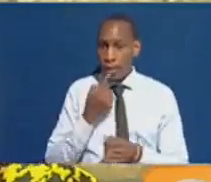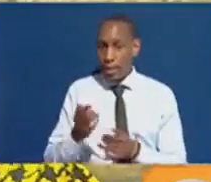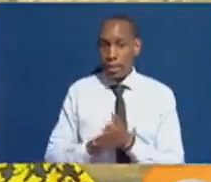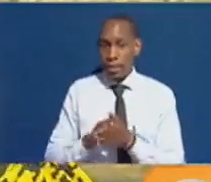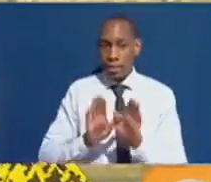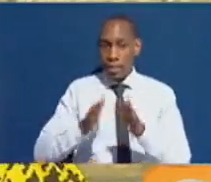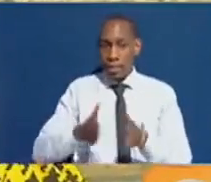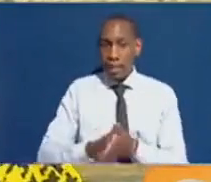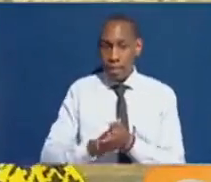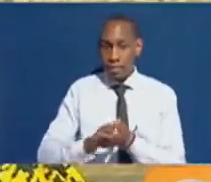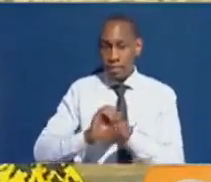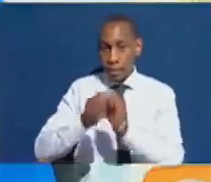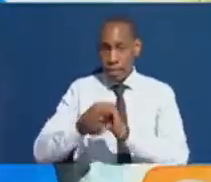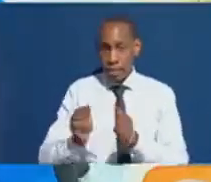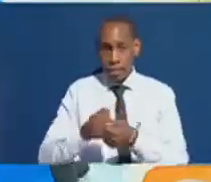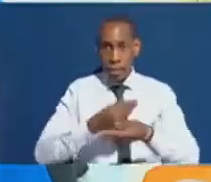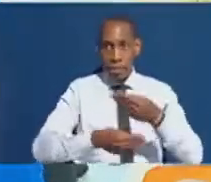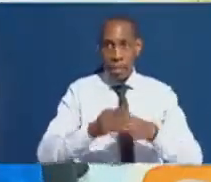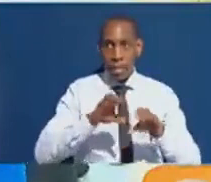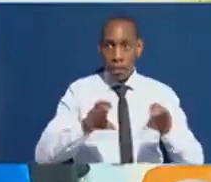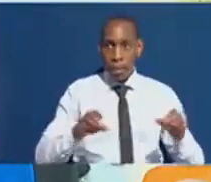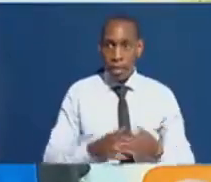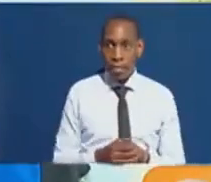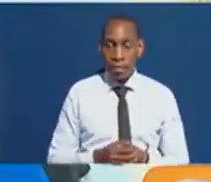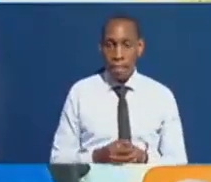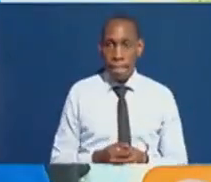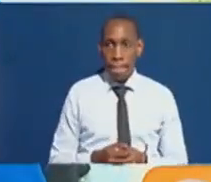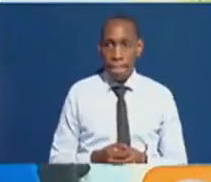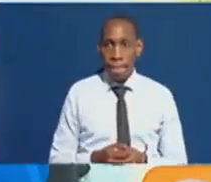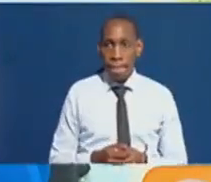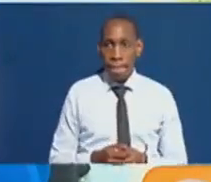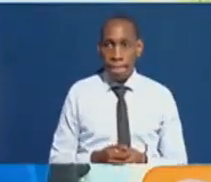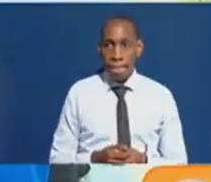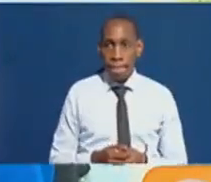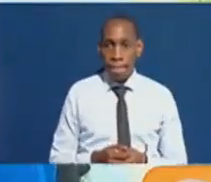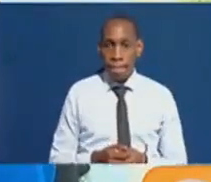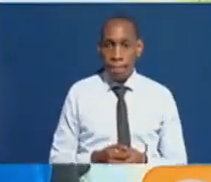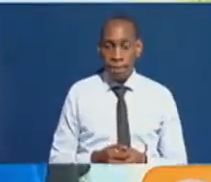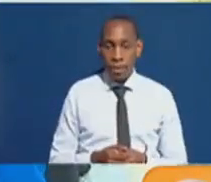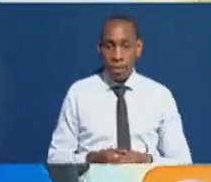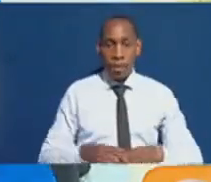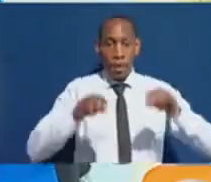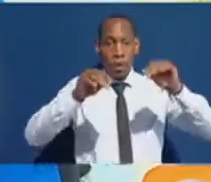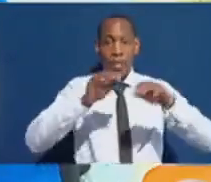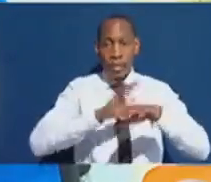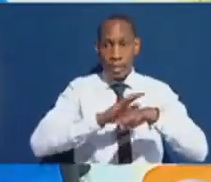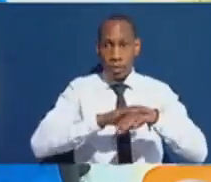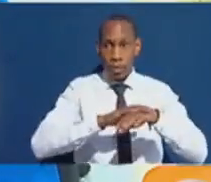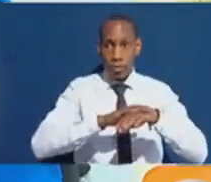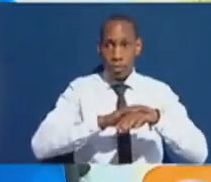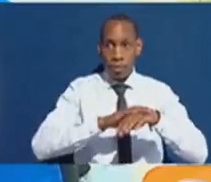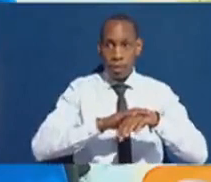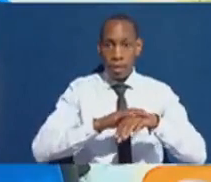correct this. I can't sell it to the market. Before the product reaches her, I have to make sure it's in good quality. Yeah,